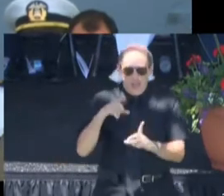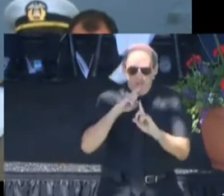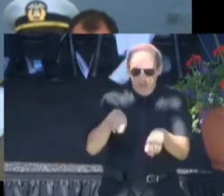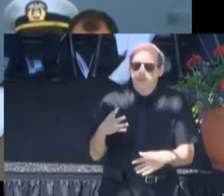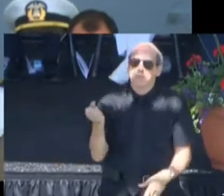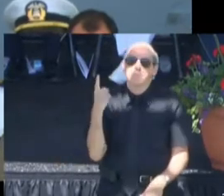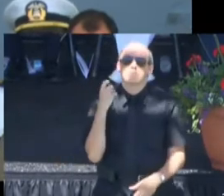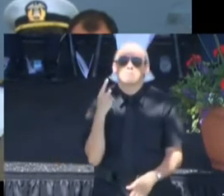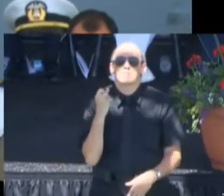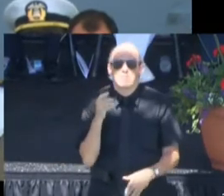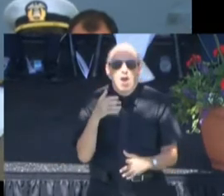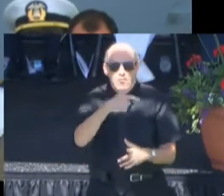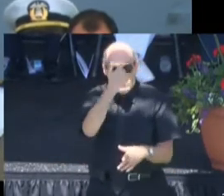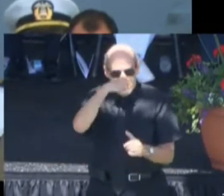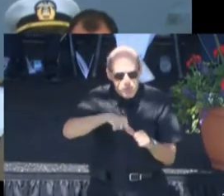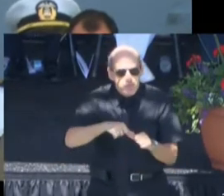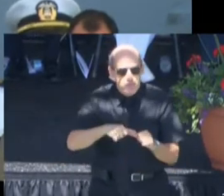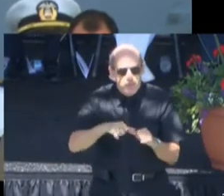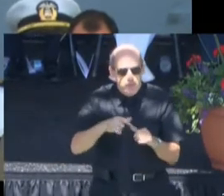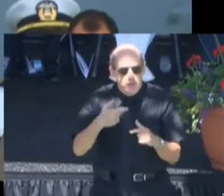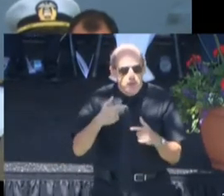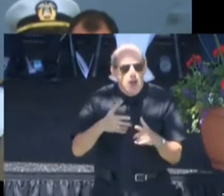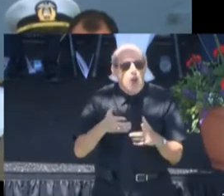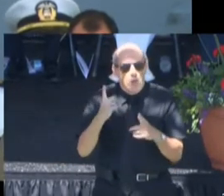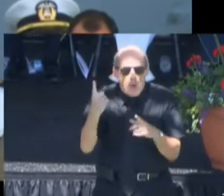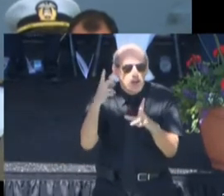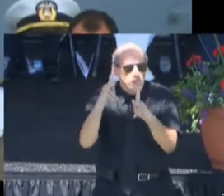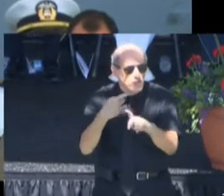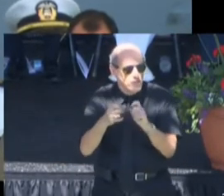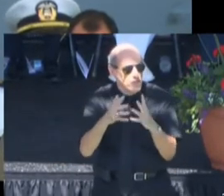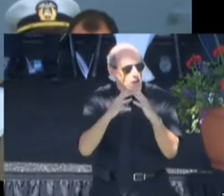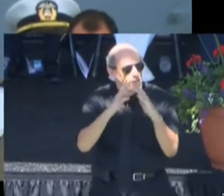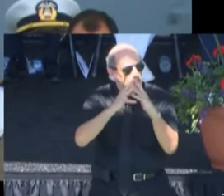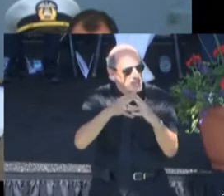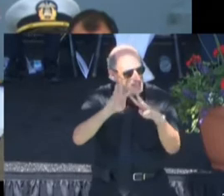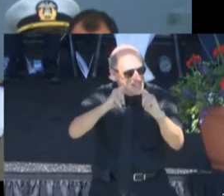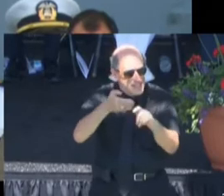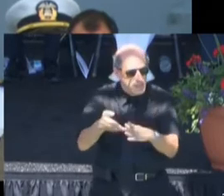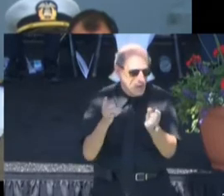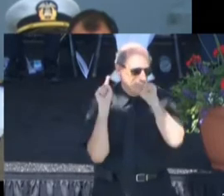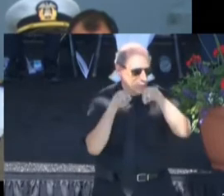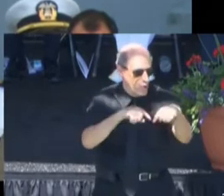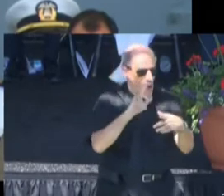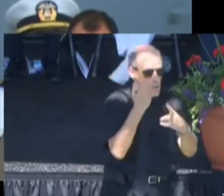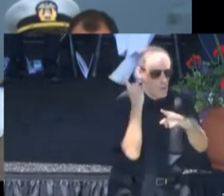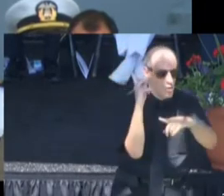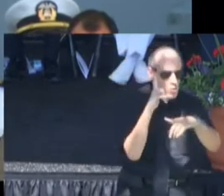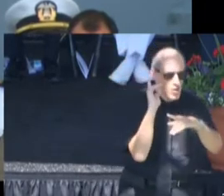said, I have a member of the Kings Point wrestling team on his way. He'll be on your ship in 24 hours. And they fixed the ship.